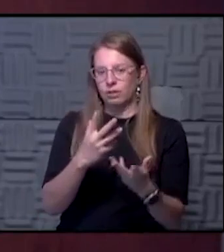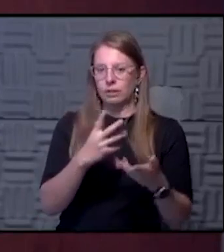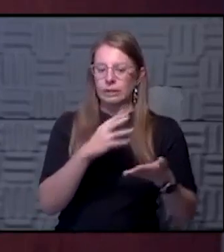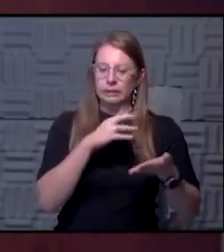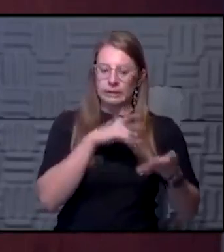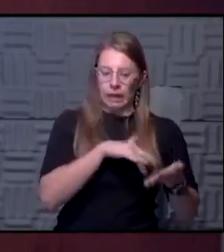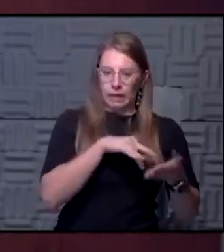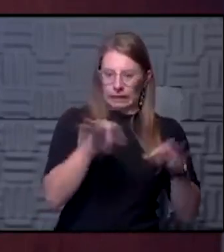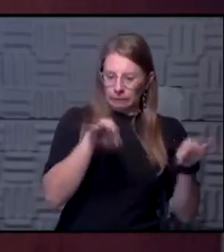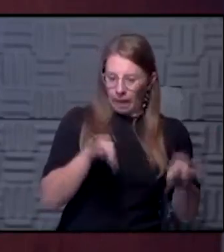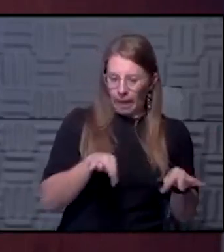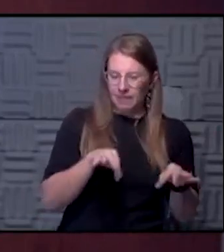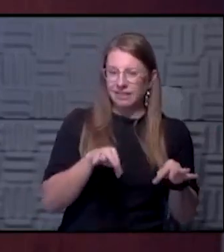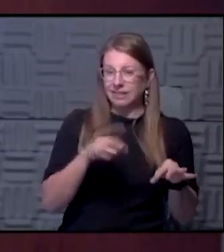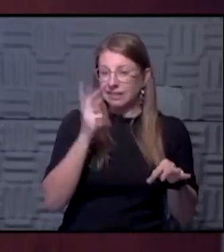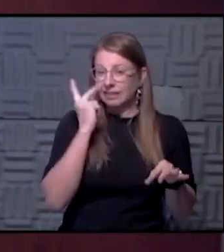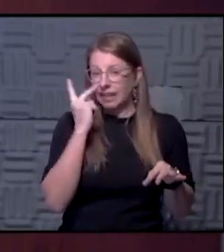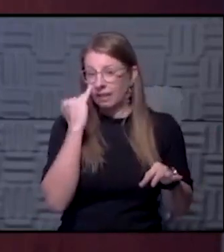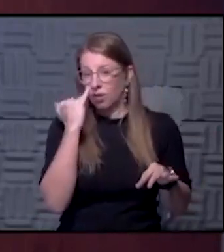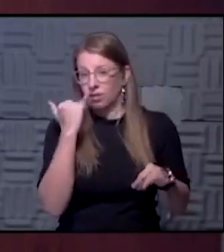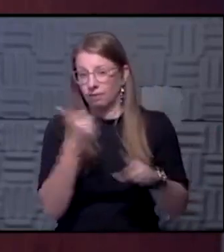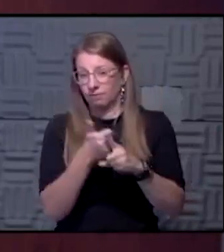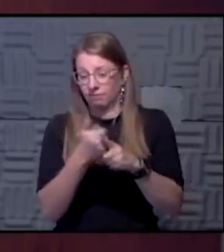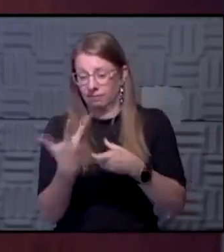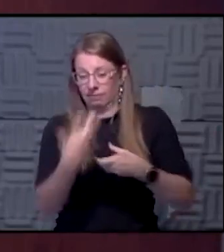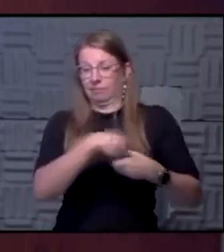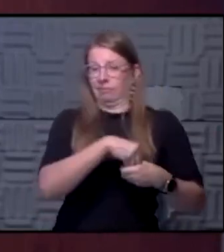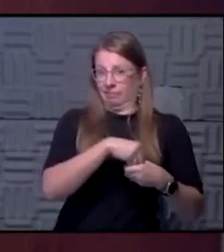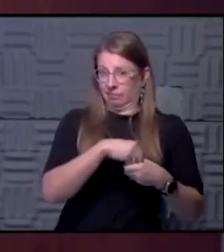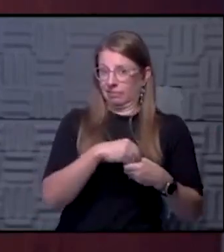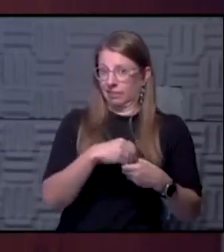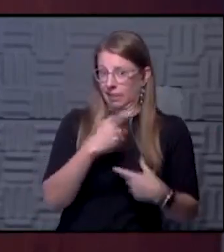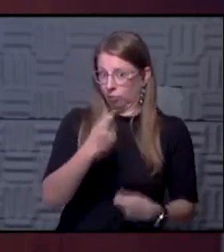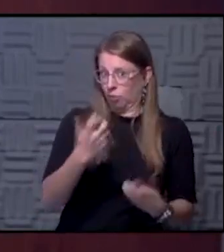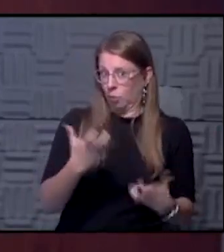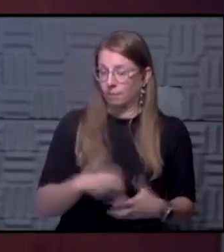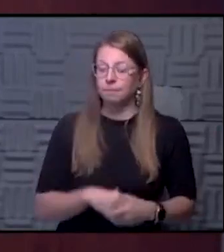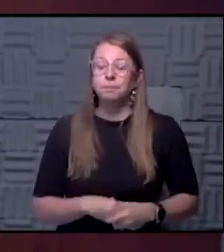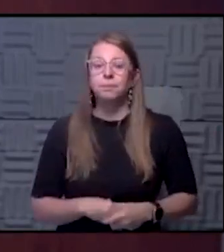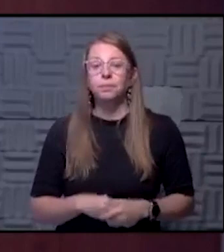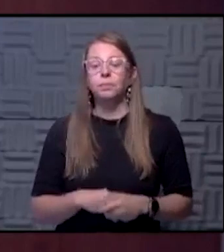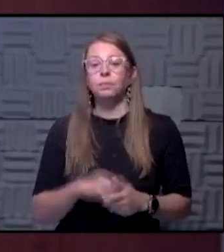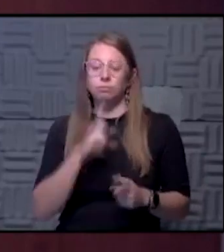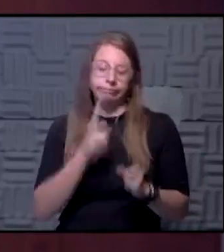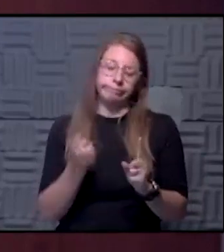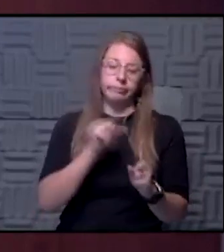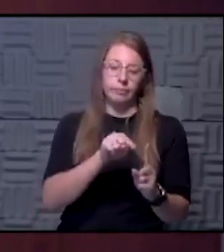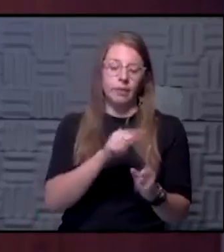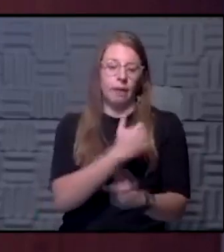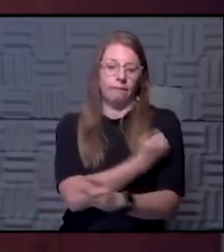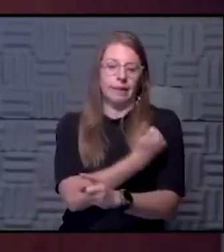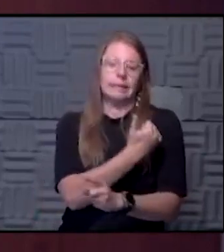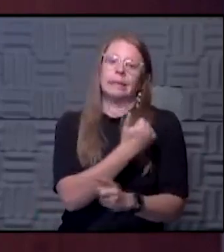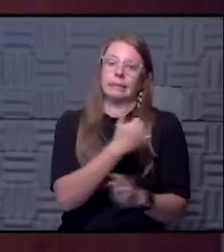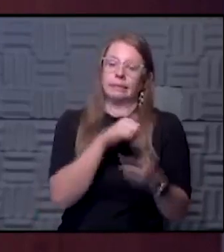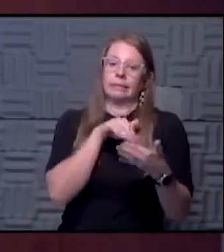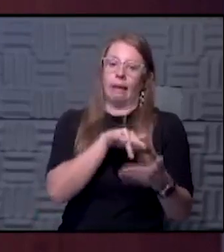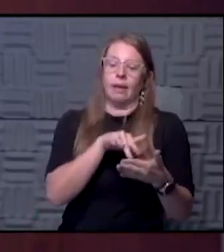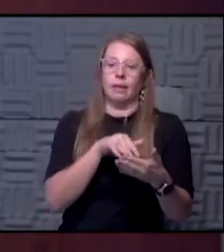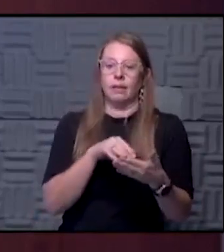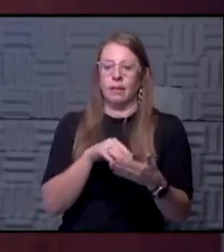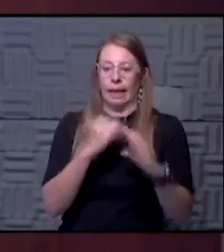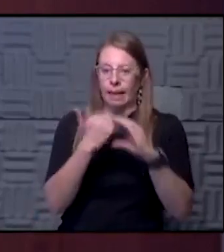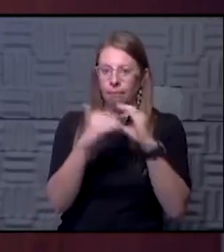you'd be interested in participating. So getting back to the vaccine study, I'm checking my email at